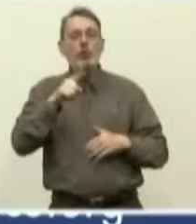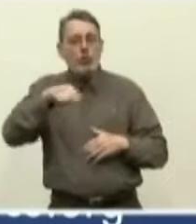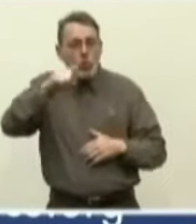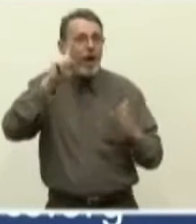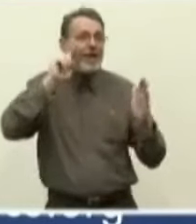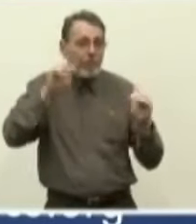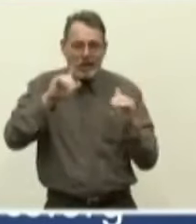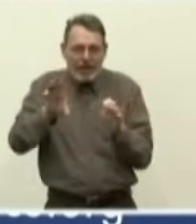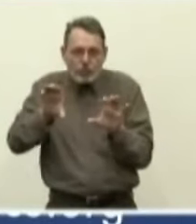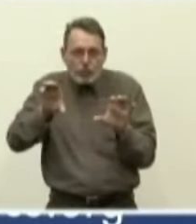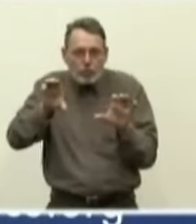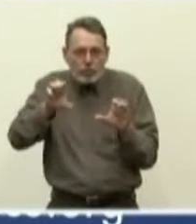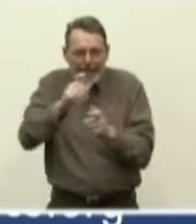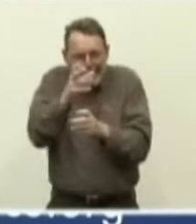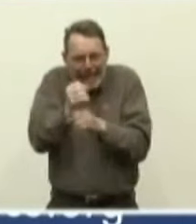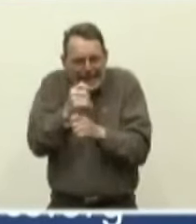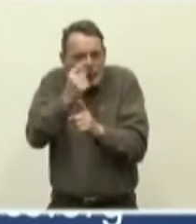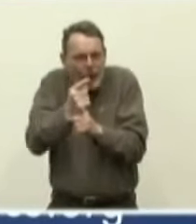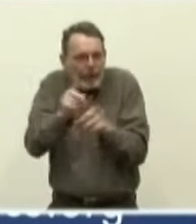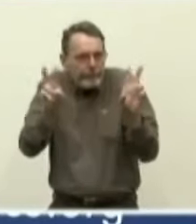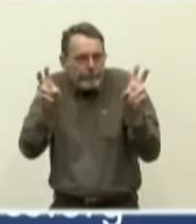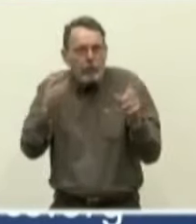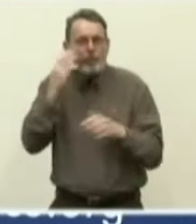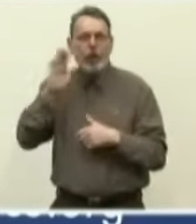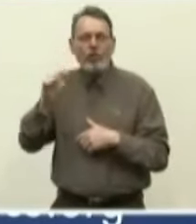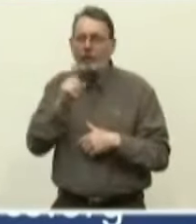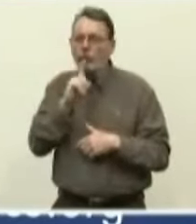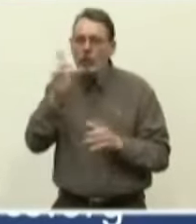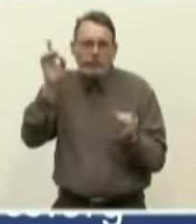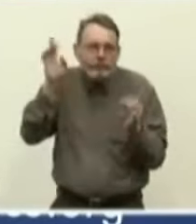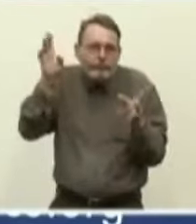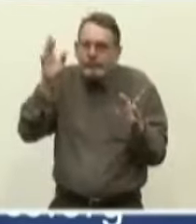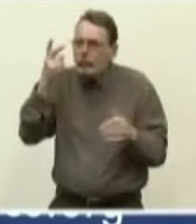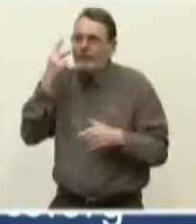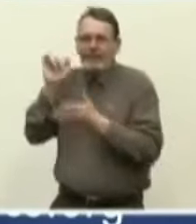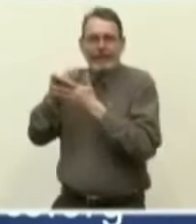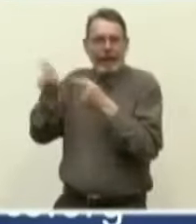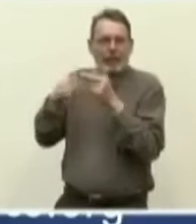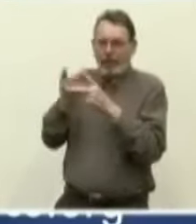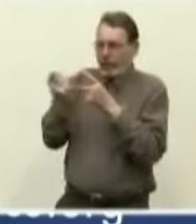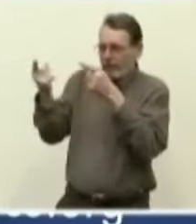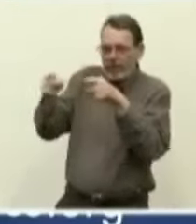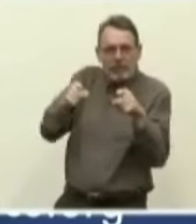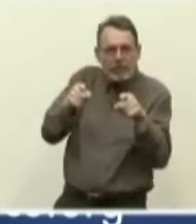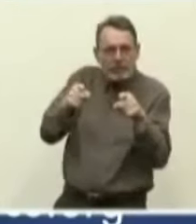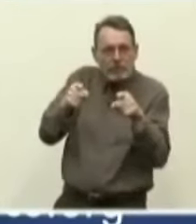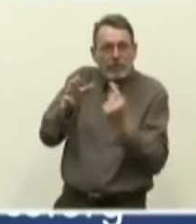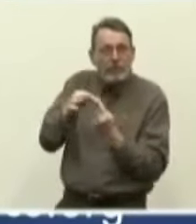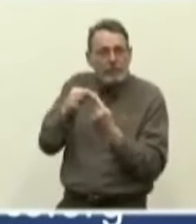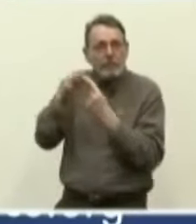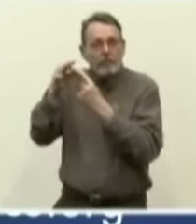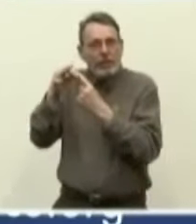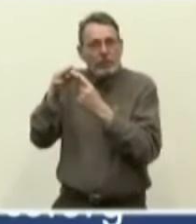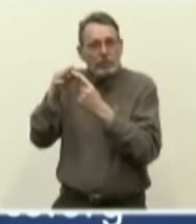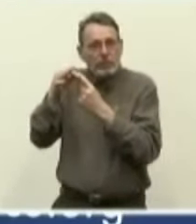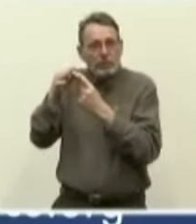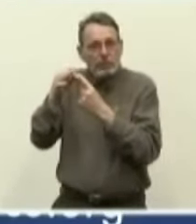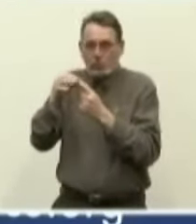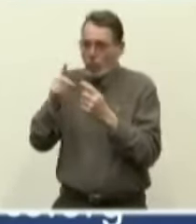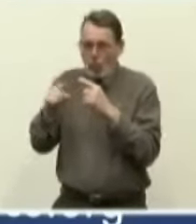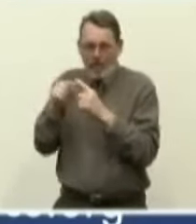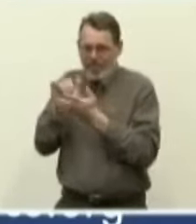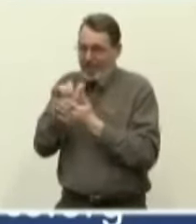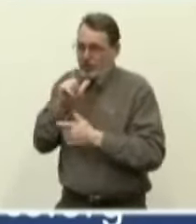to get this right, and we know how traumatic it is to see these types of incidents, especially when they should not have happened.